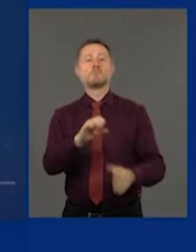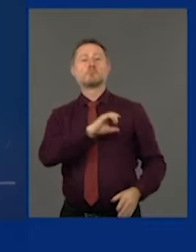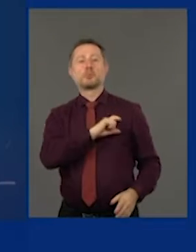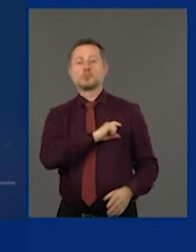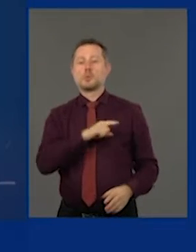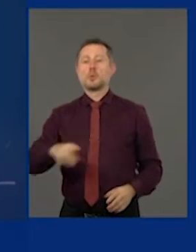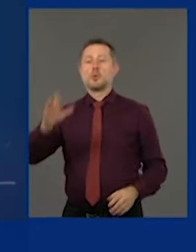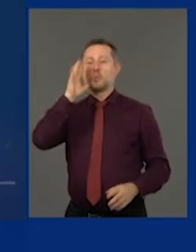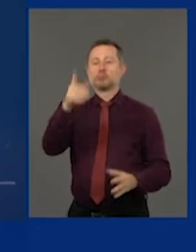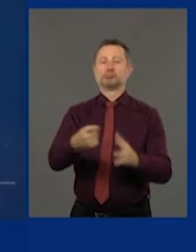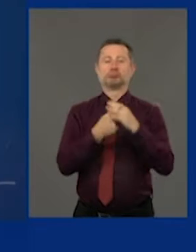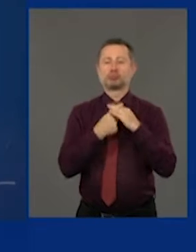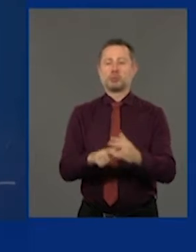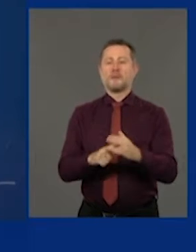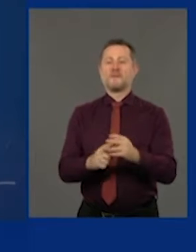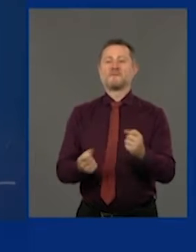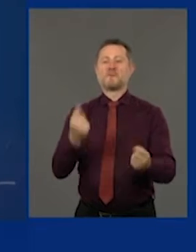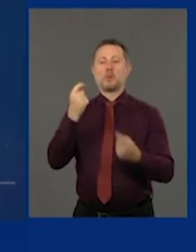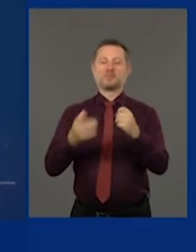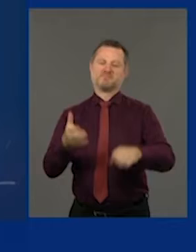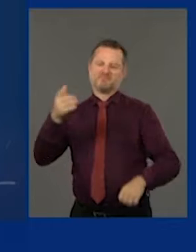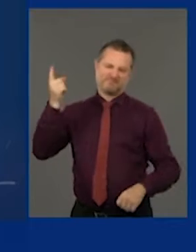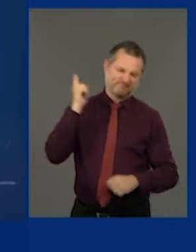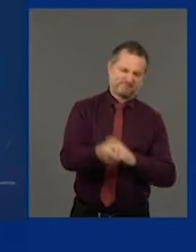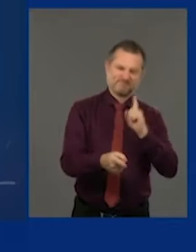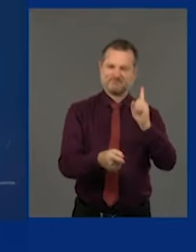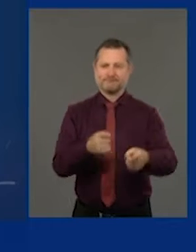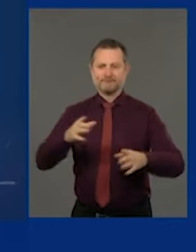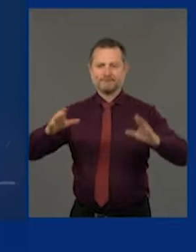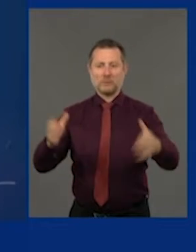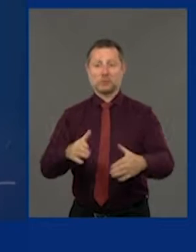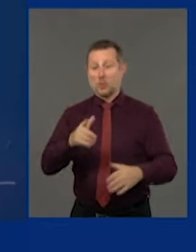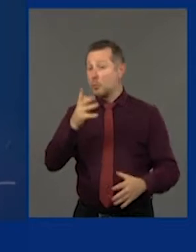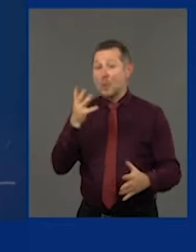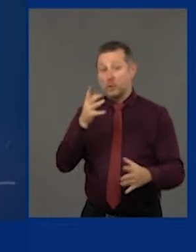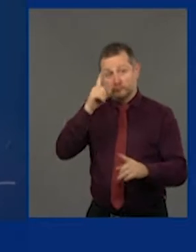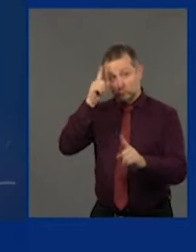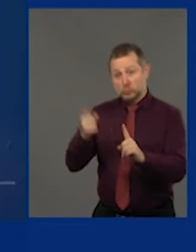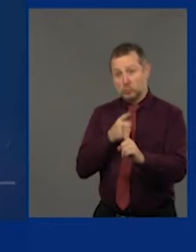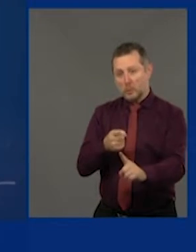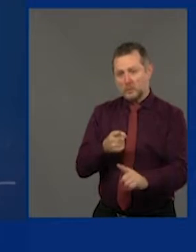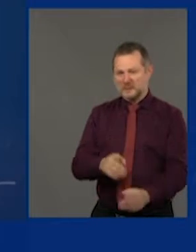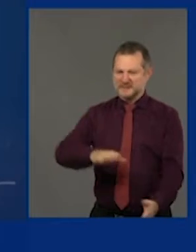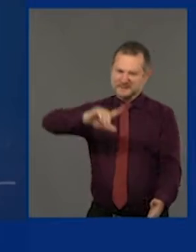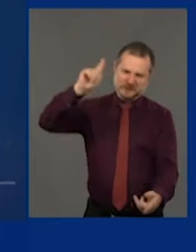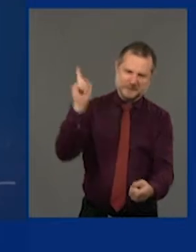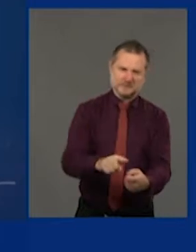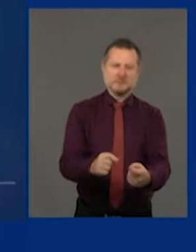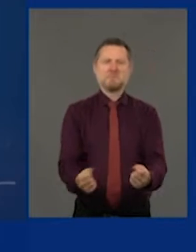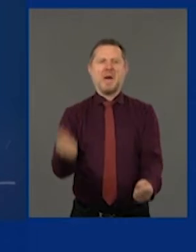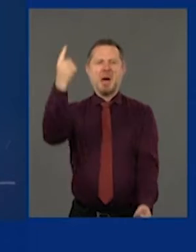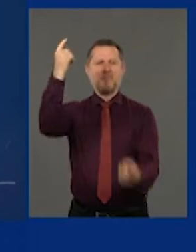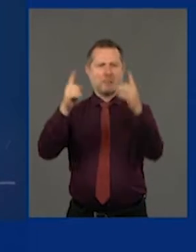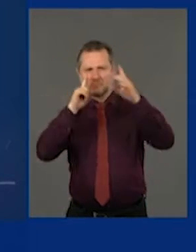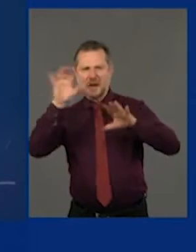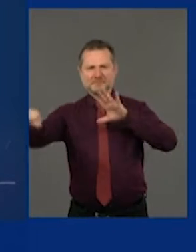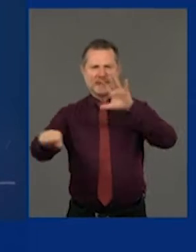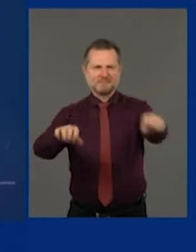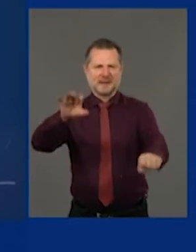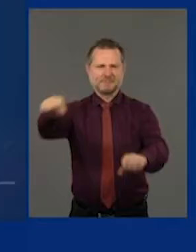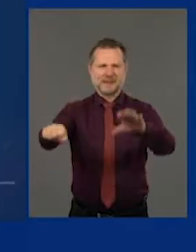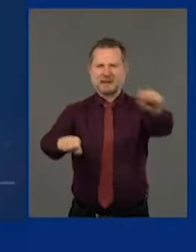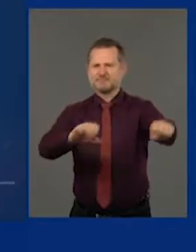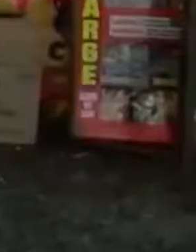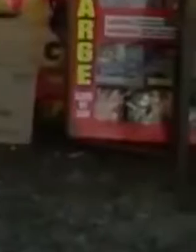a fireworks enforcement detail. We're going to try to prevent the fireworks from coming into the state in the first place before they